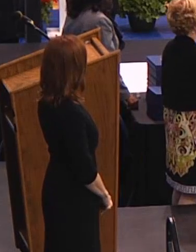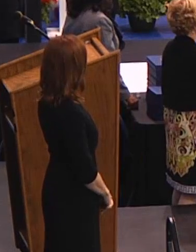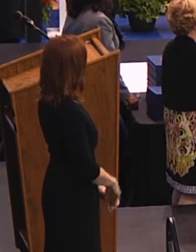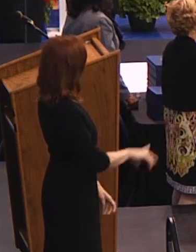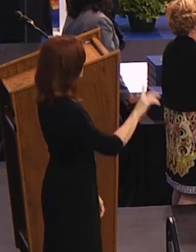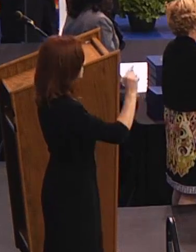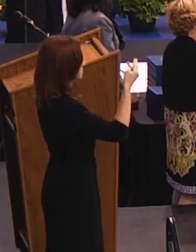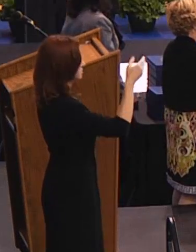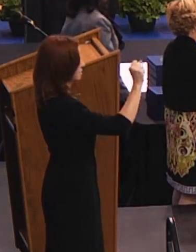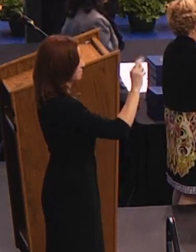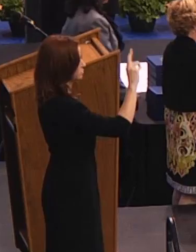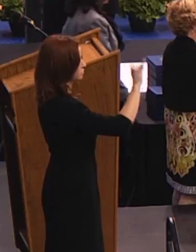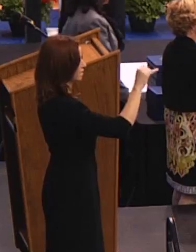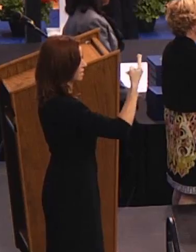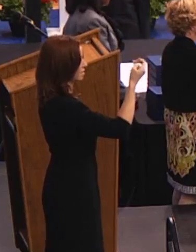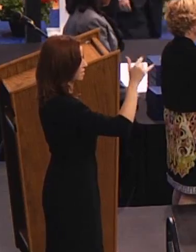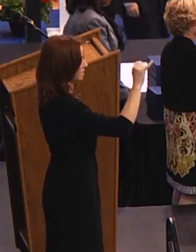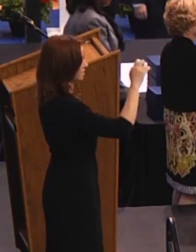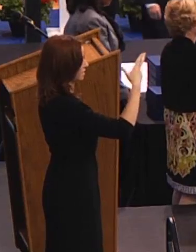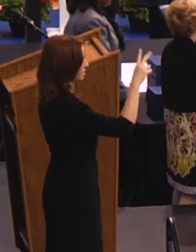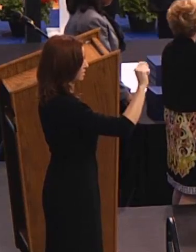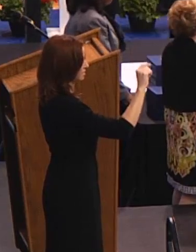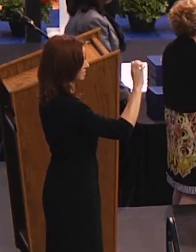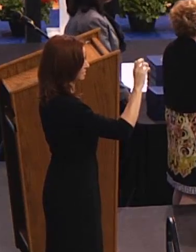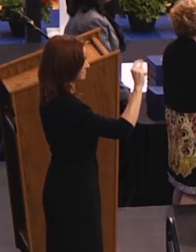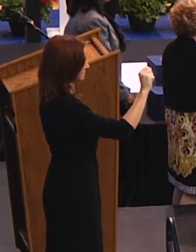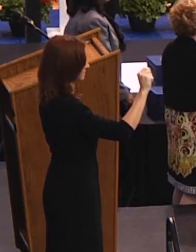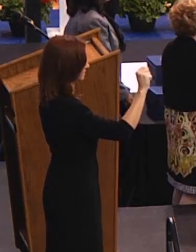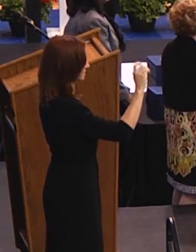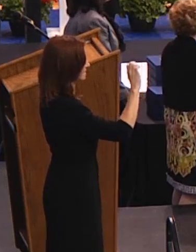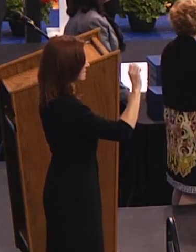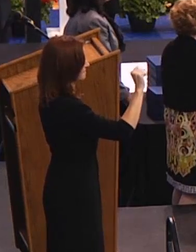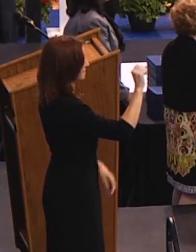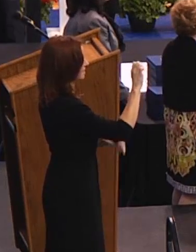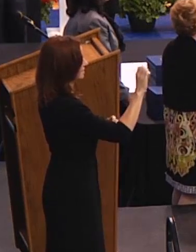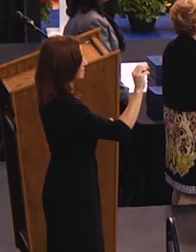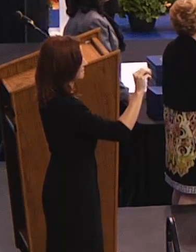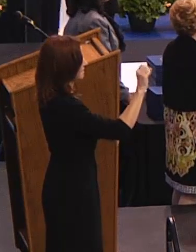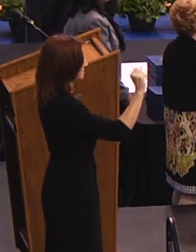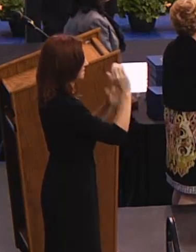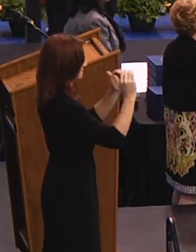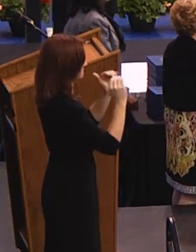Thomas Ray Honeycutt, EMS Advanced, Summa Cum Laude.